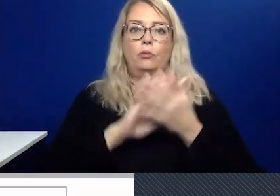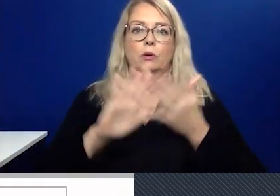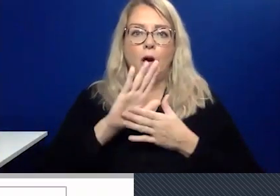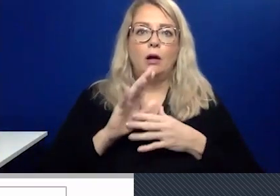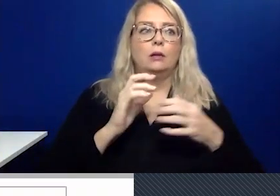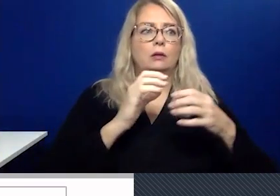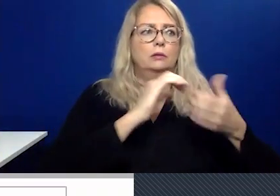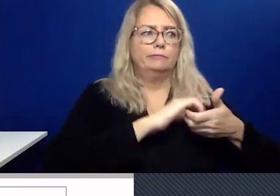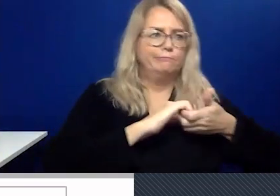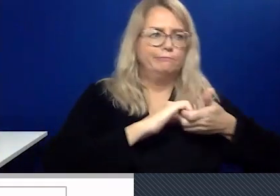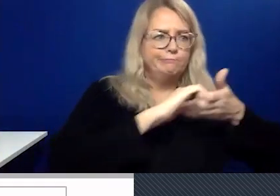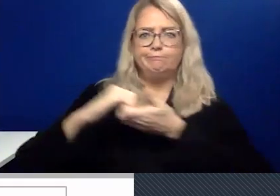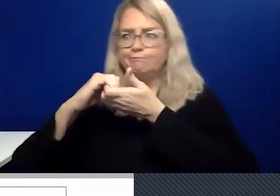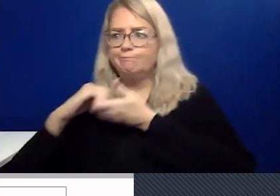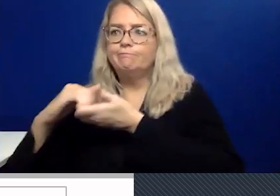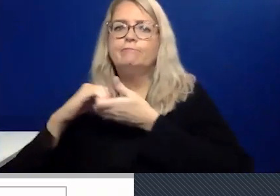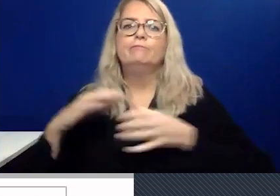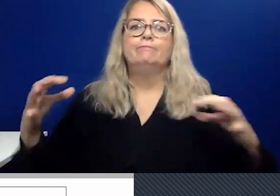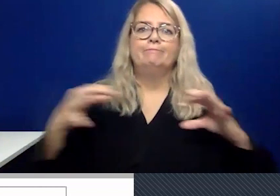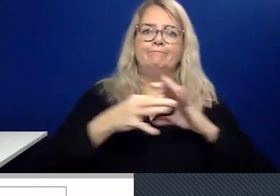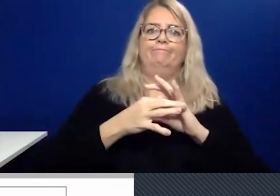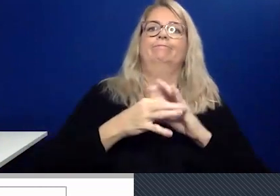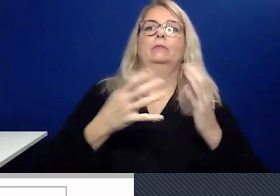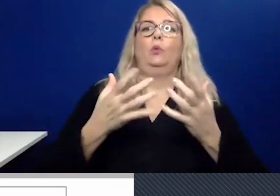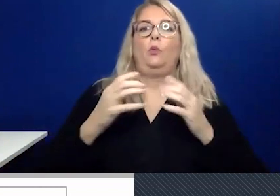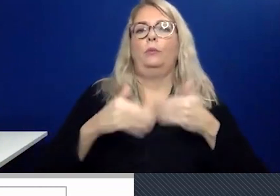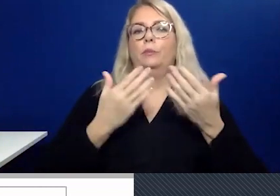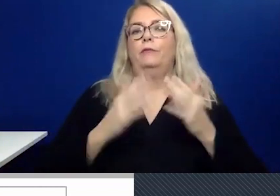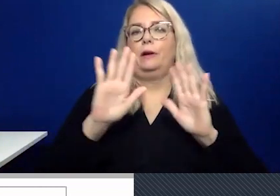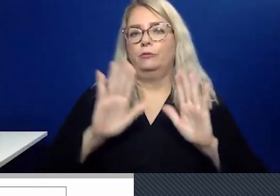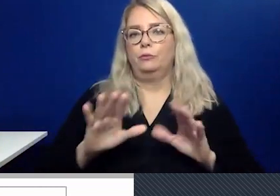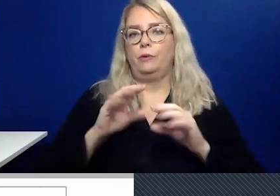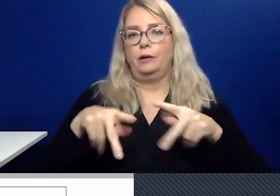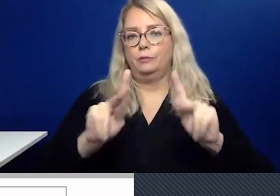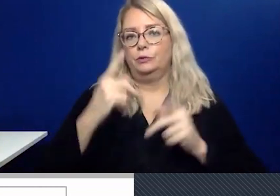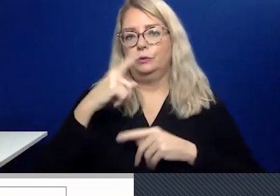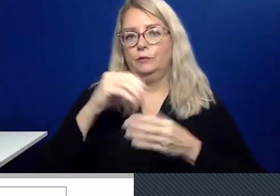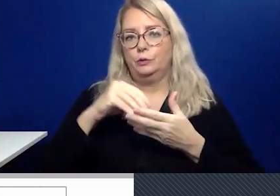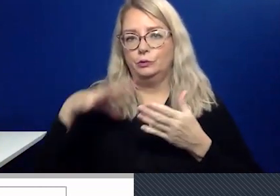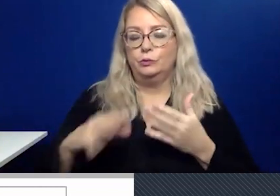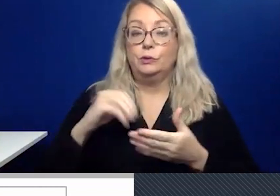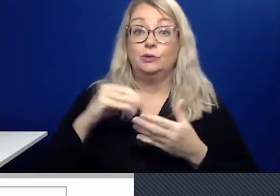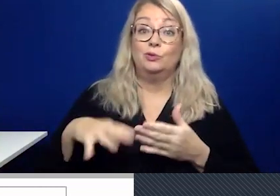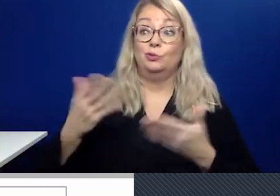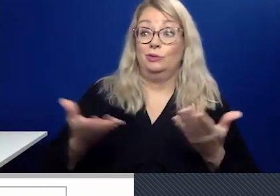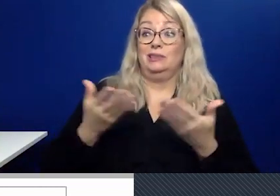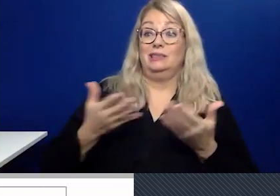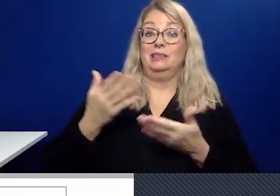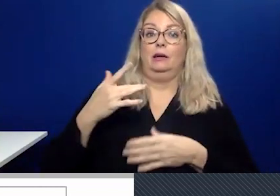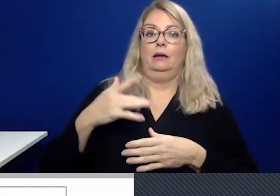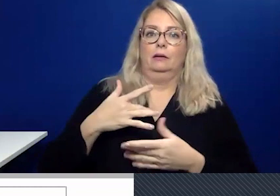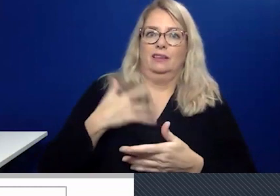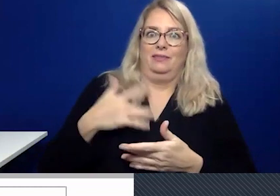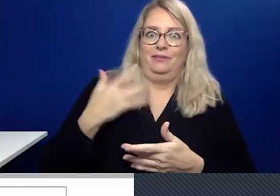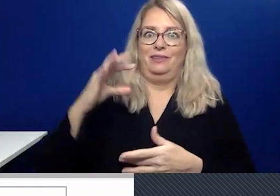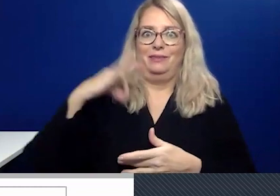we can provide these really great opportunities for students. So the students here are really getting to feel those benefits of all